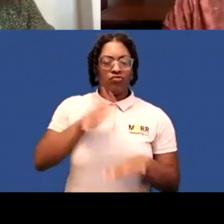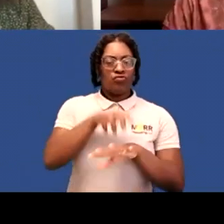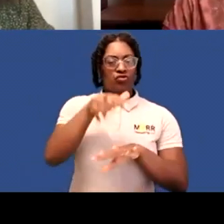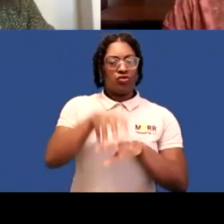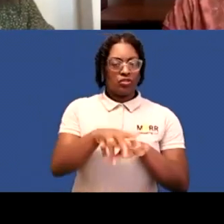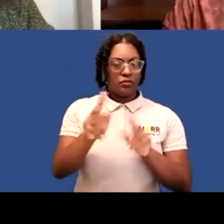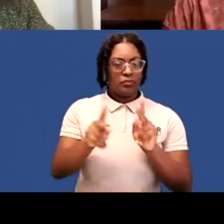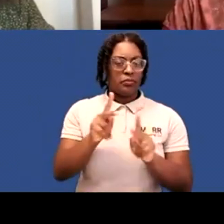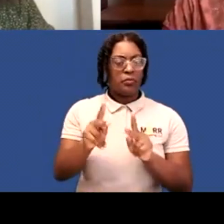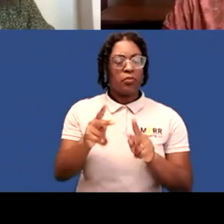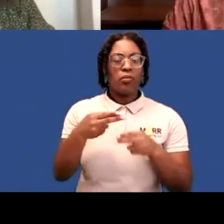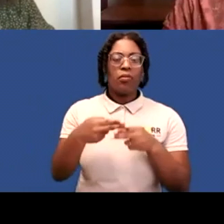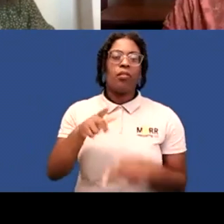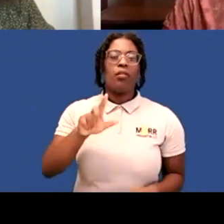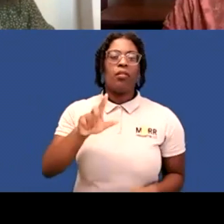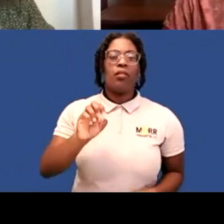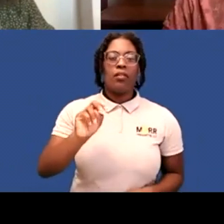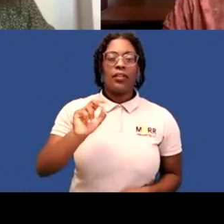before colonization.